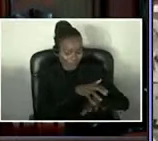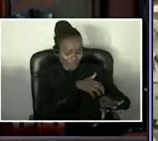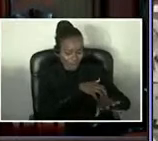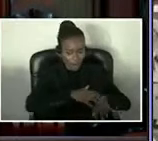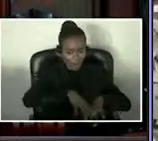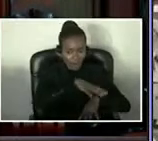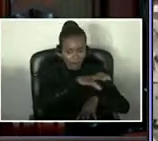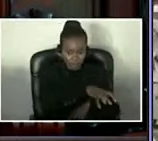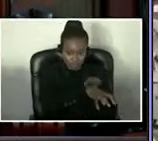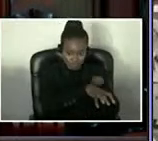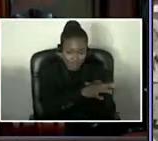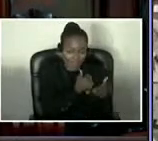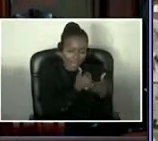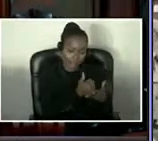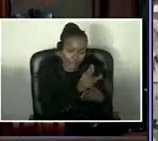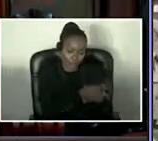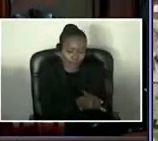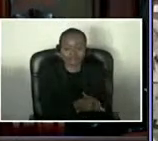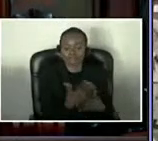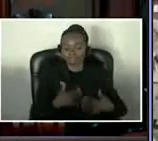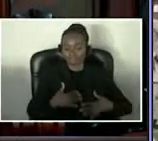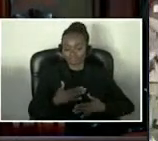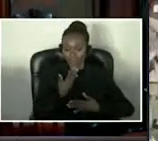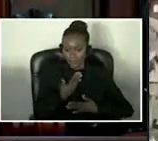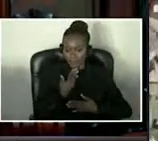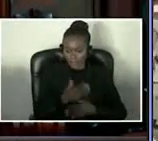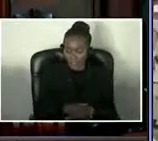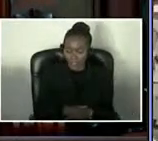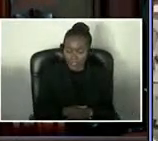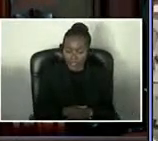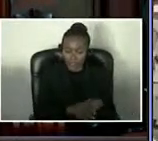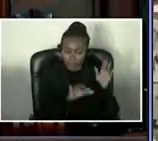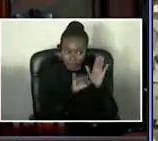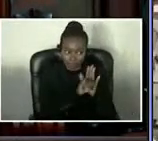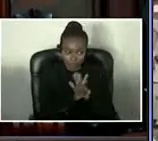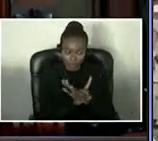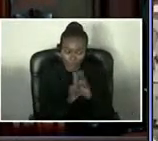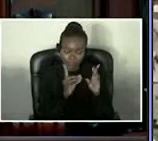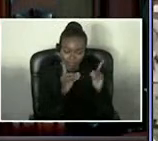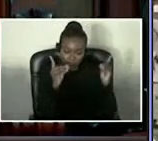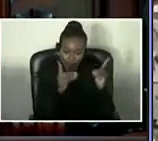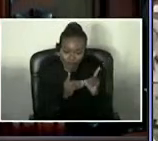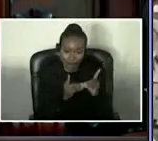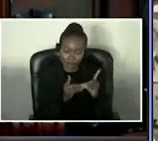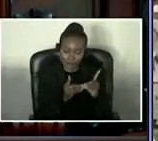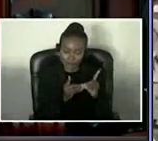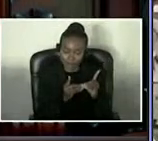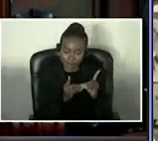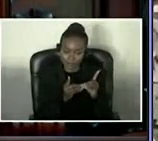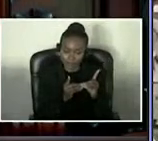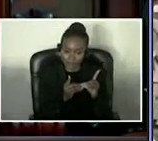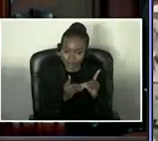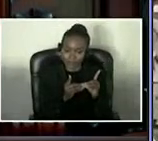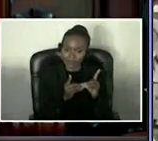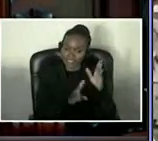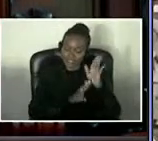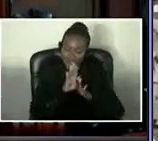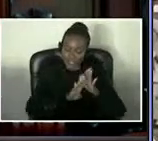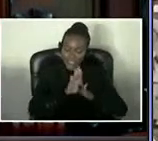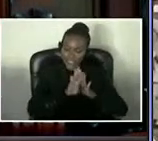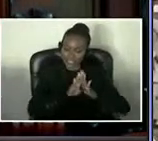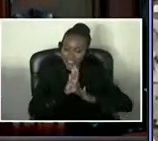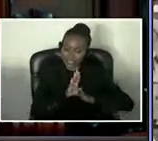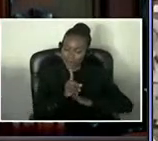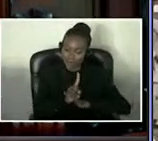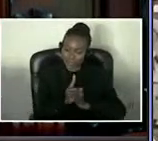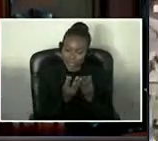we have noticed that the department uh is increasing this the number of uh